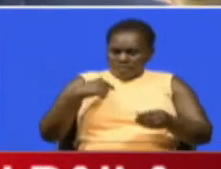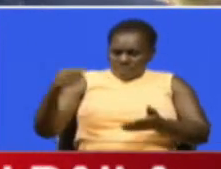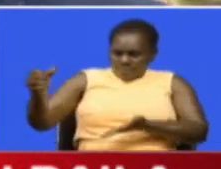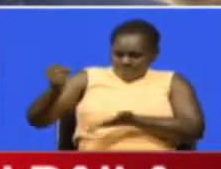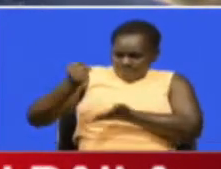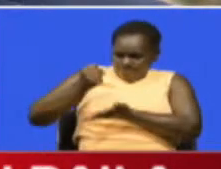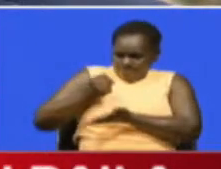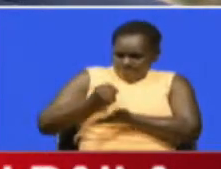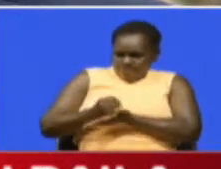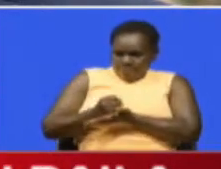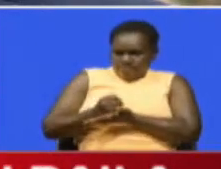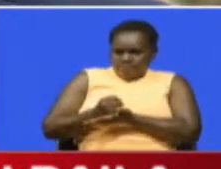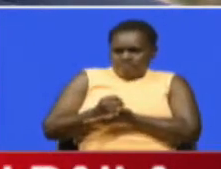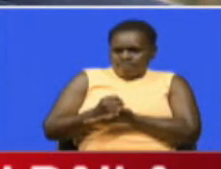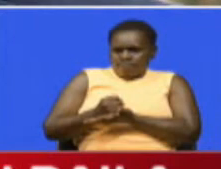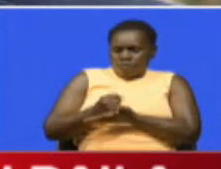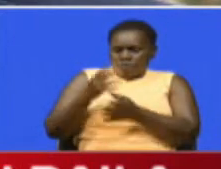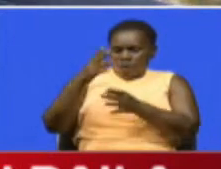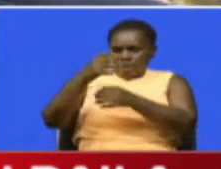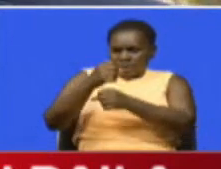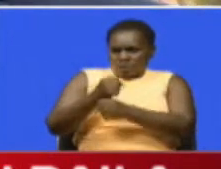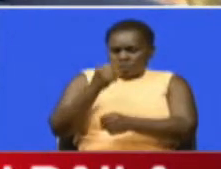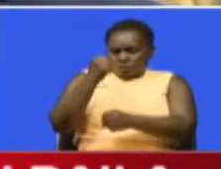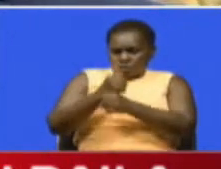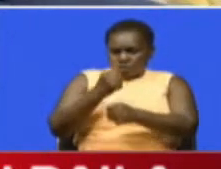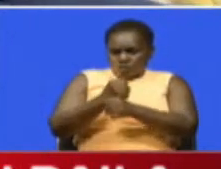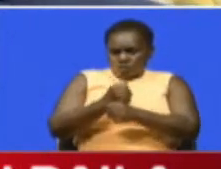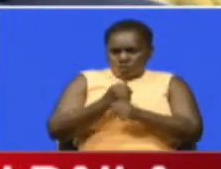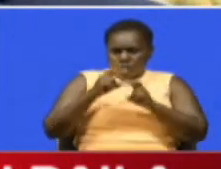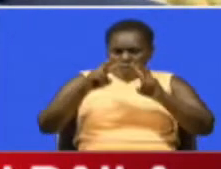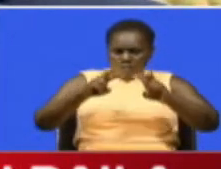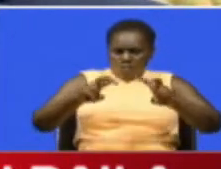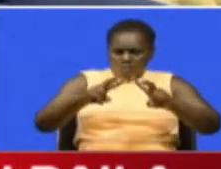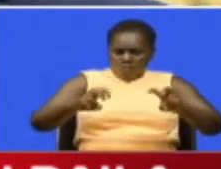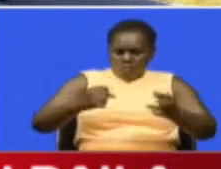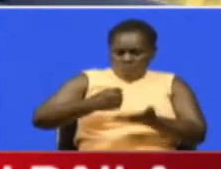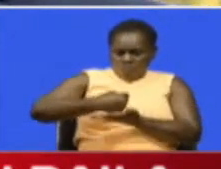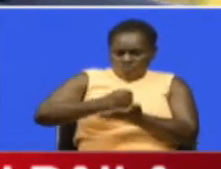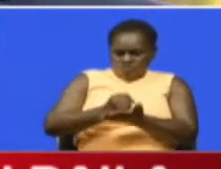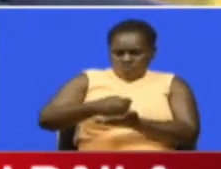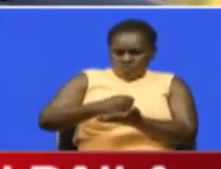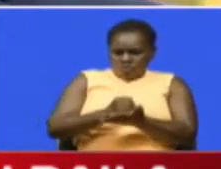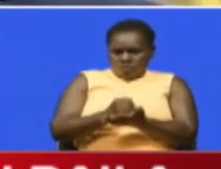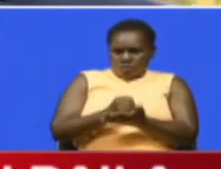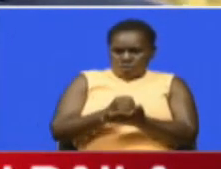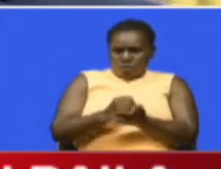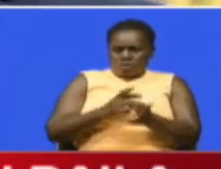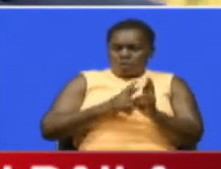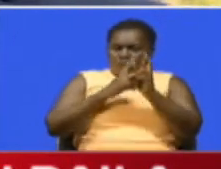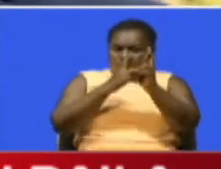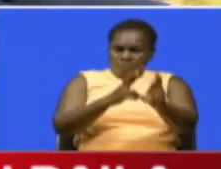appointed PricewaterhouseCoopers to carry out a professional audit, after which then